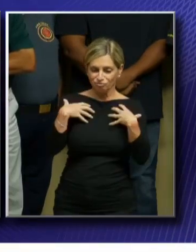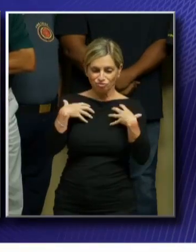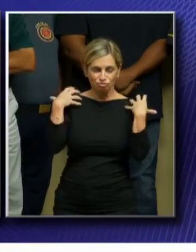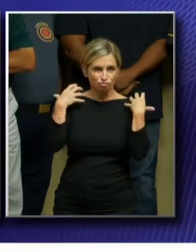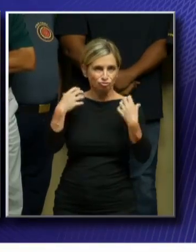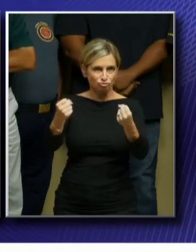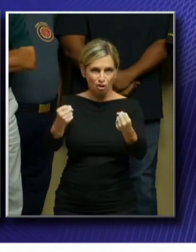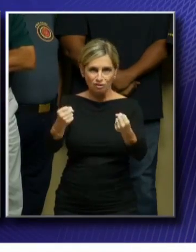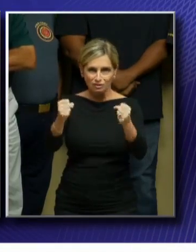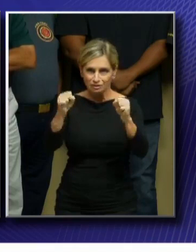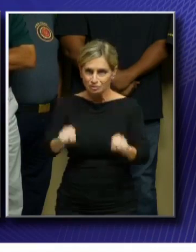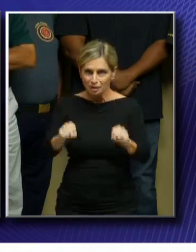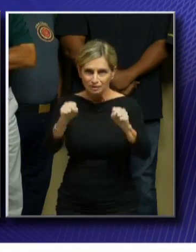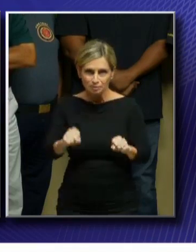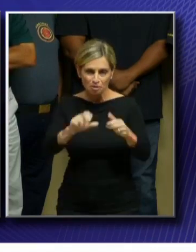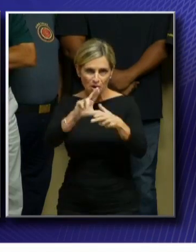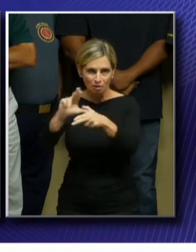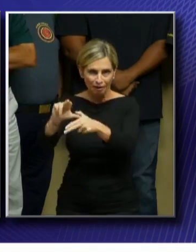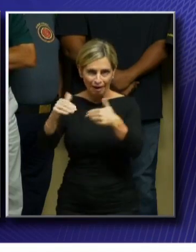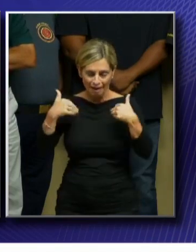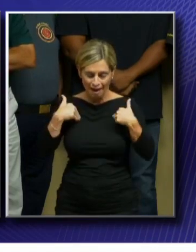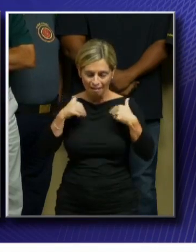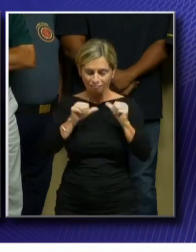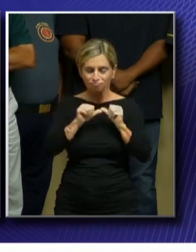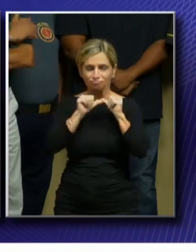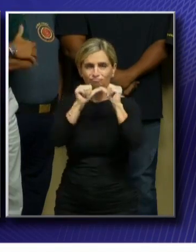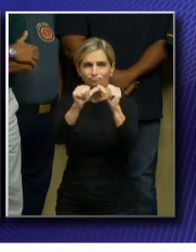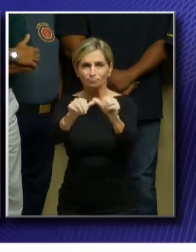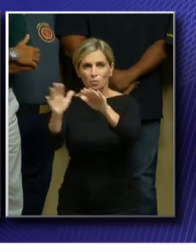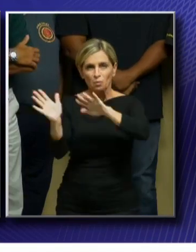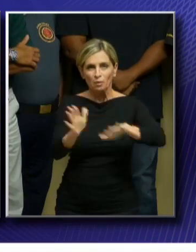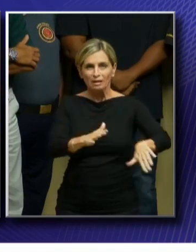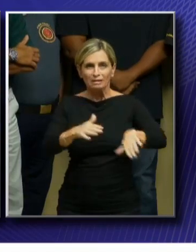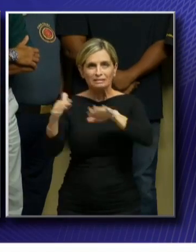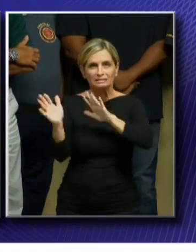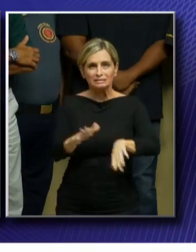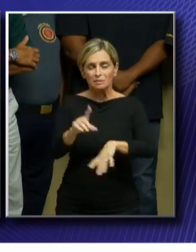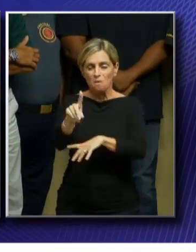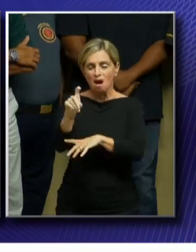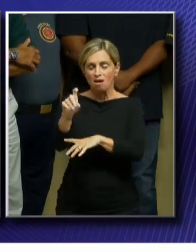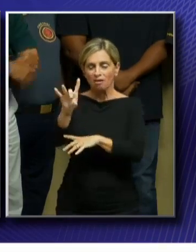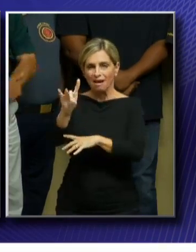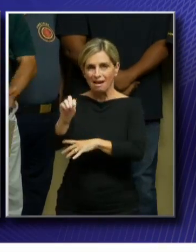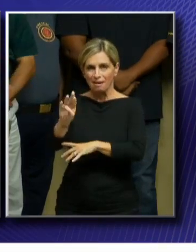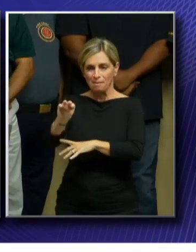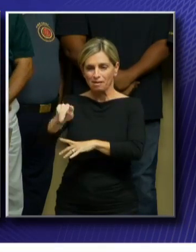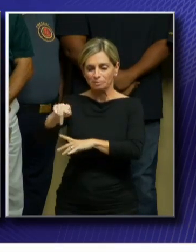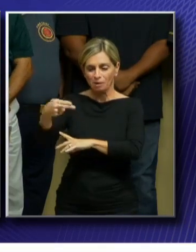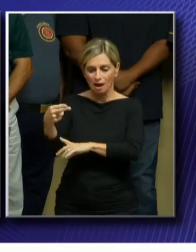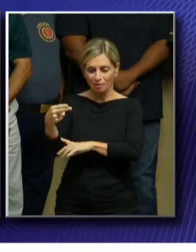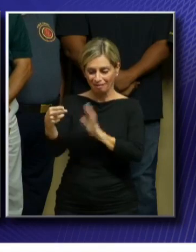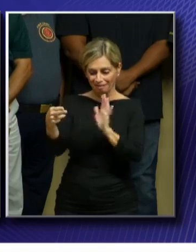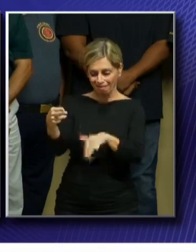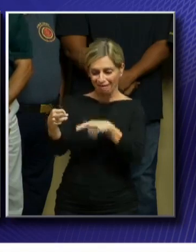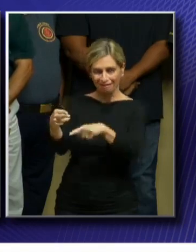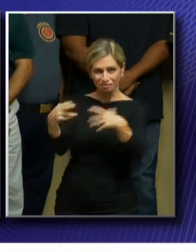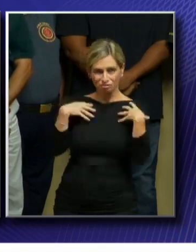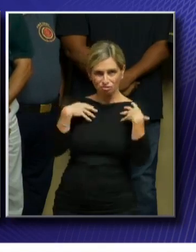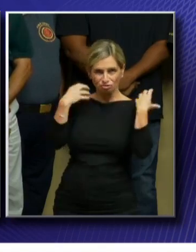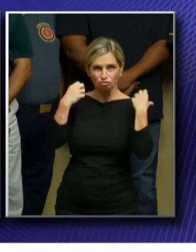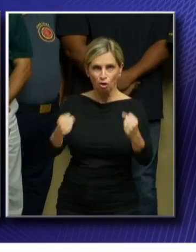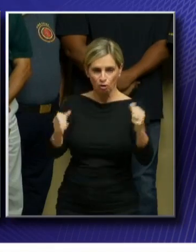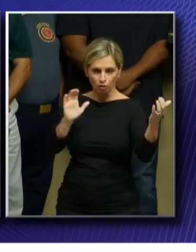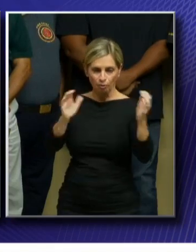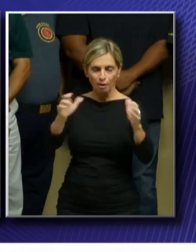that we have. Sustained winds of 180 miles per hour, which is stronger than Hurricane Andrew and makes it the